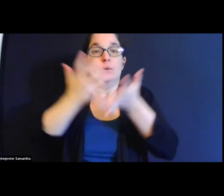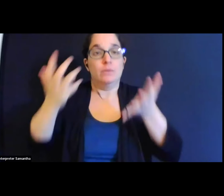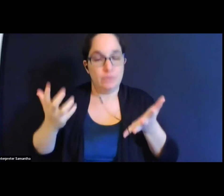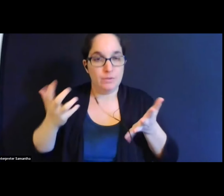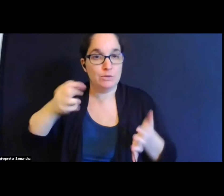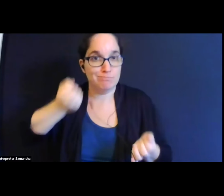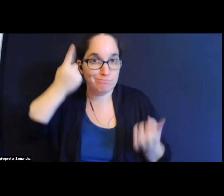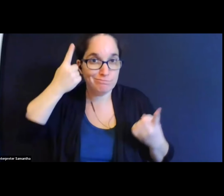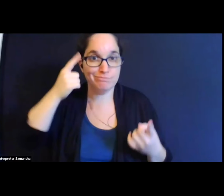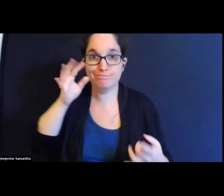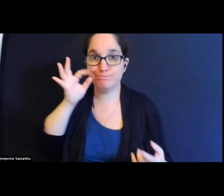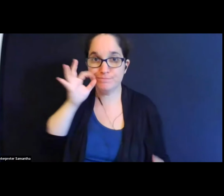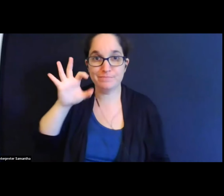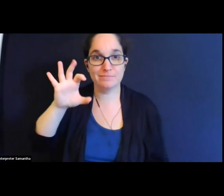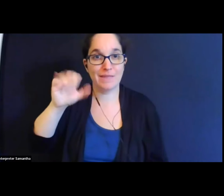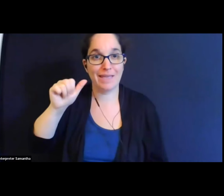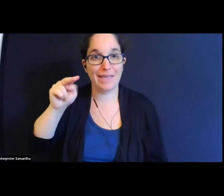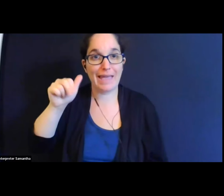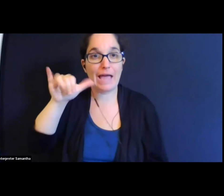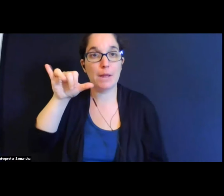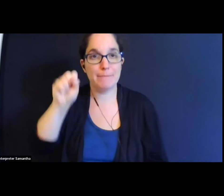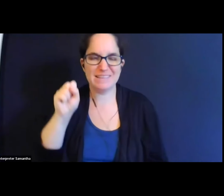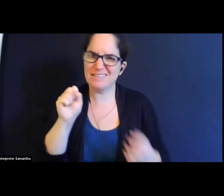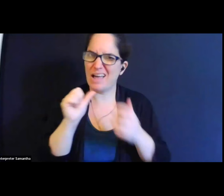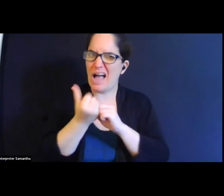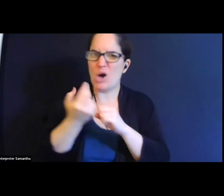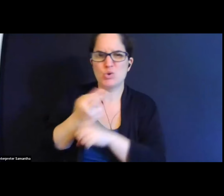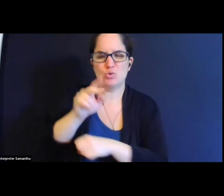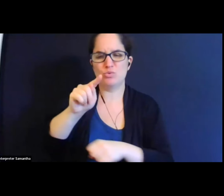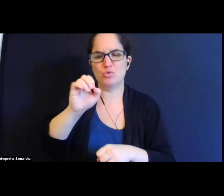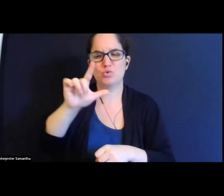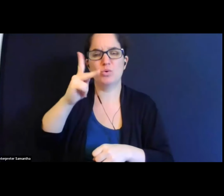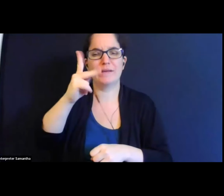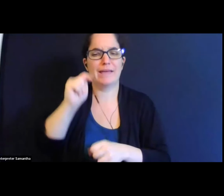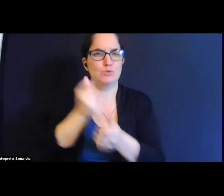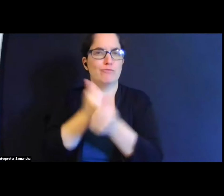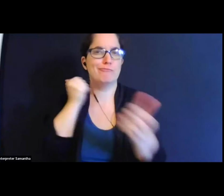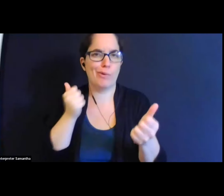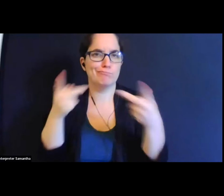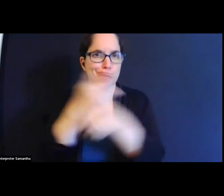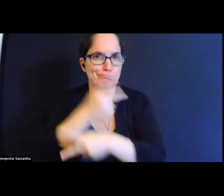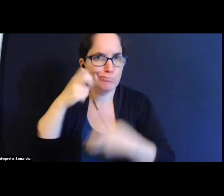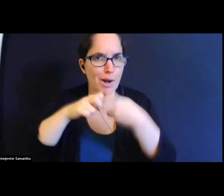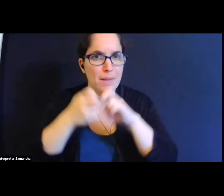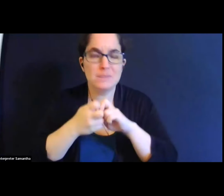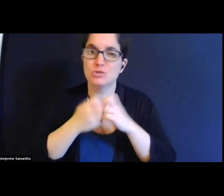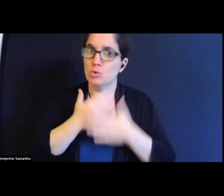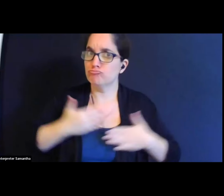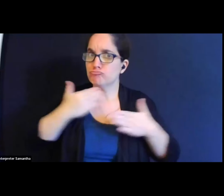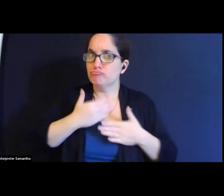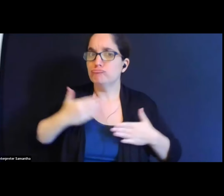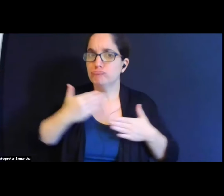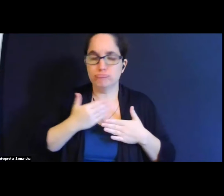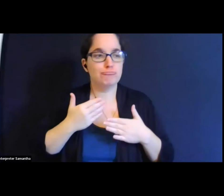but to understand how we can use the toolkit for prevention. So just really enjoying this, and I'm hoping that you're